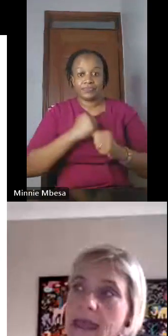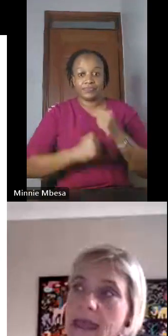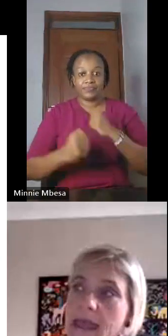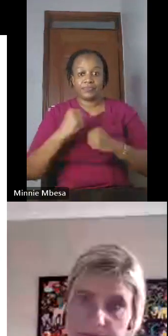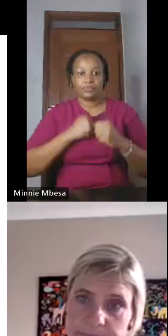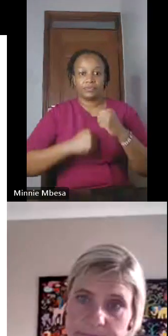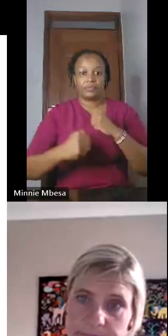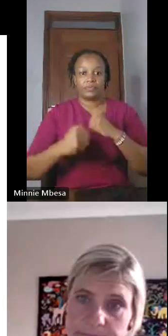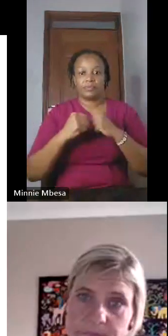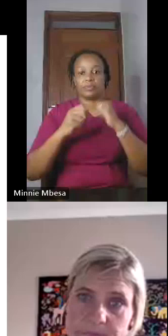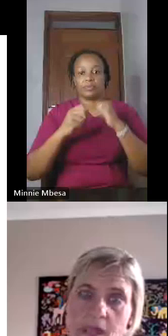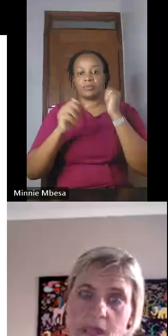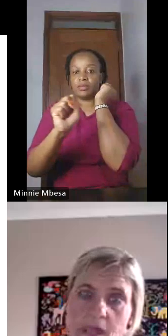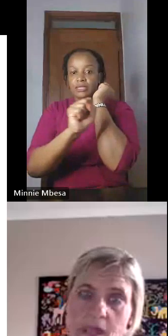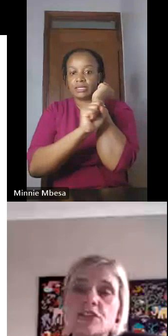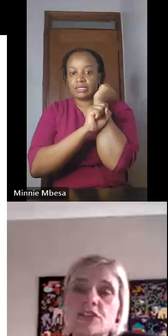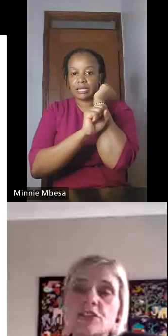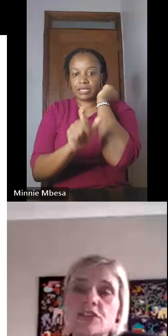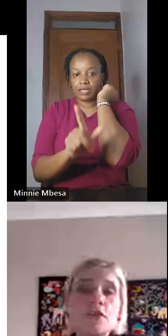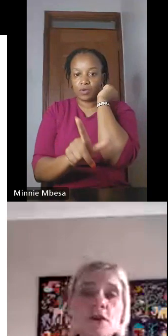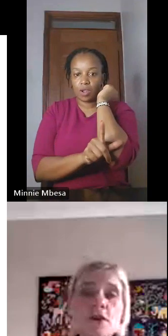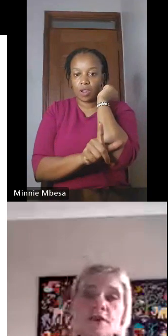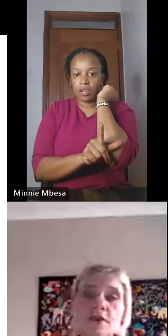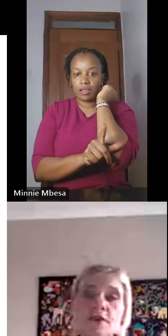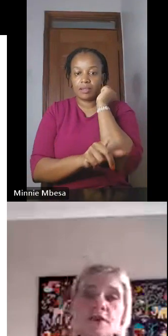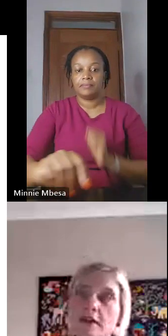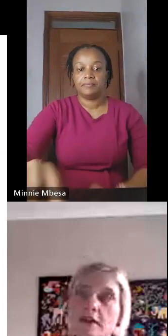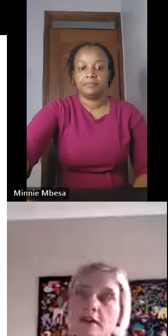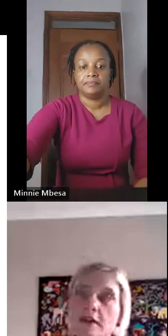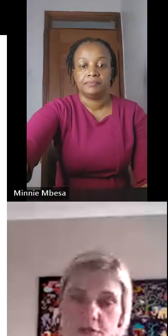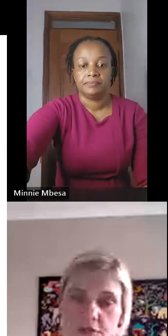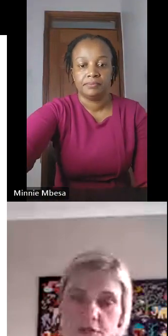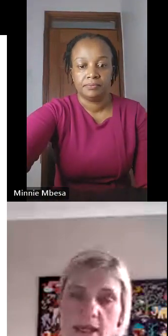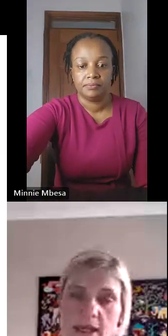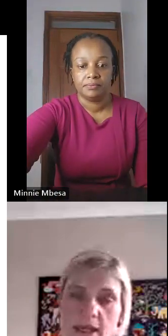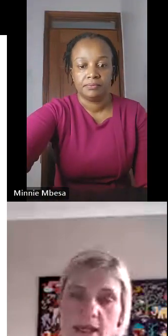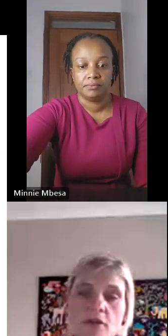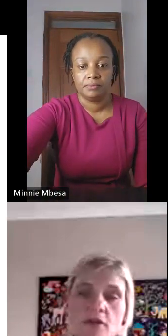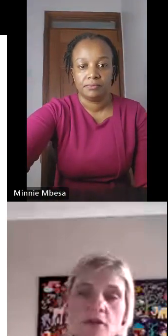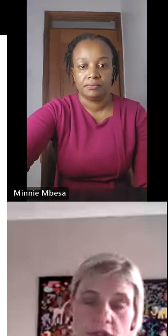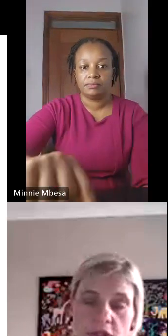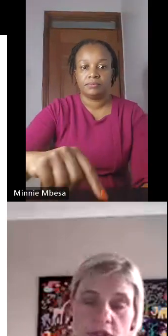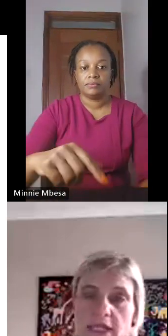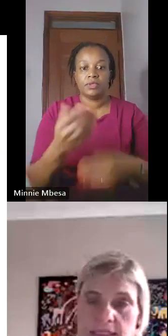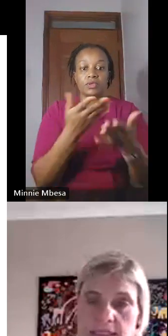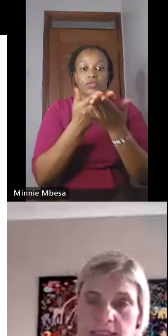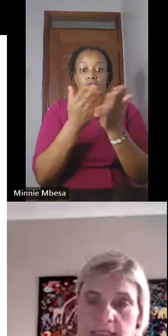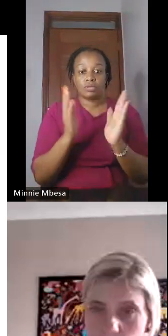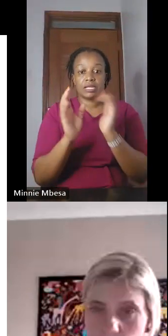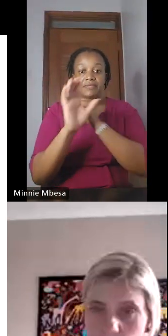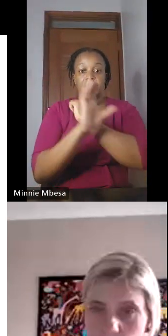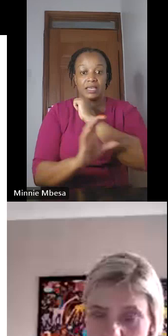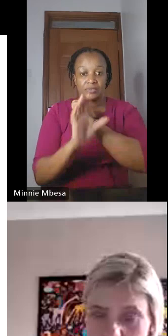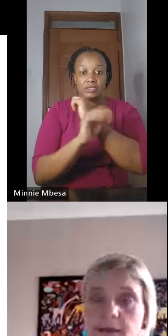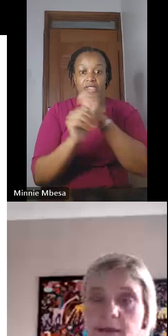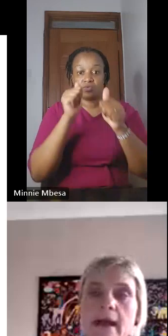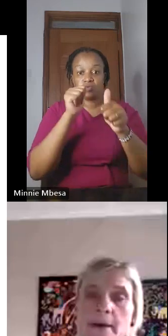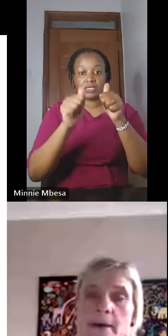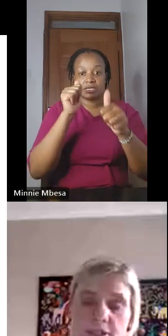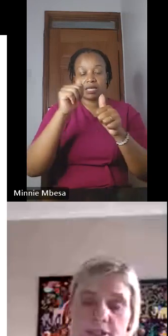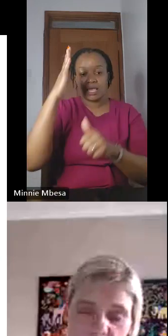and Senegal. So those are the countries that are non-English